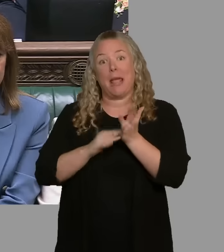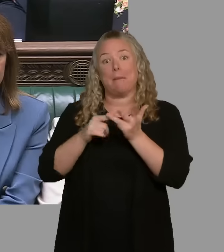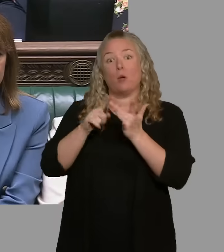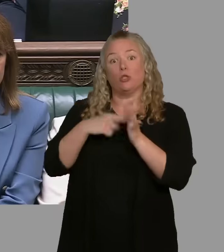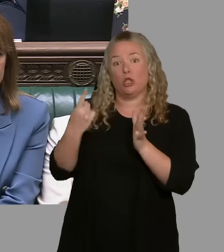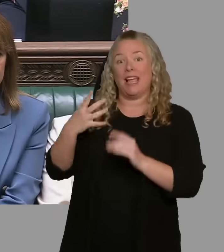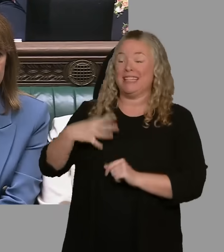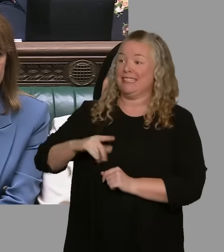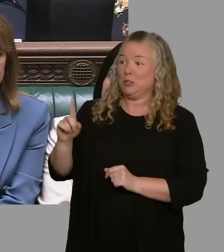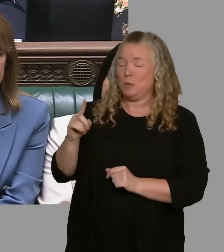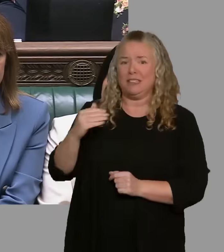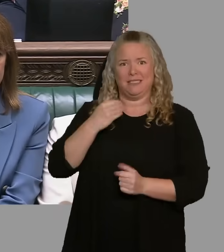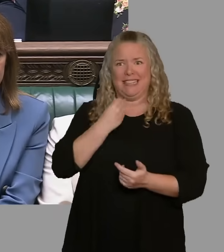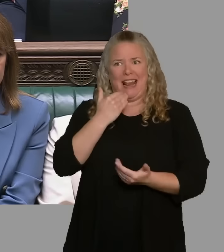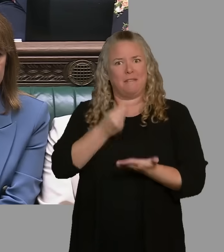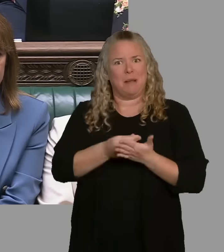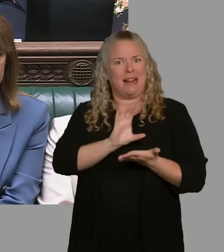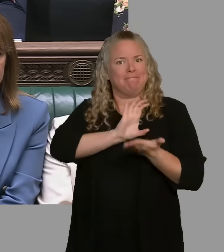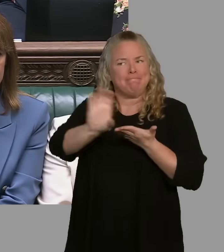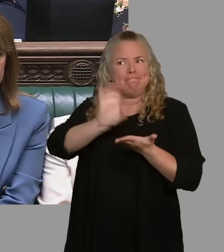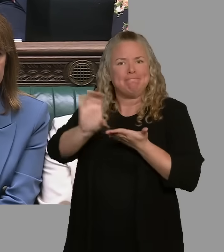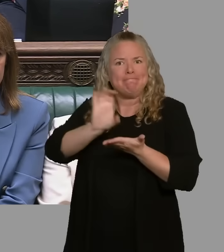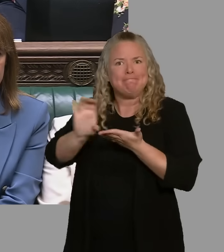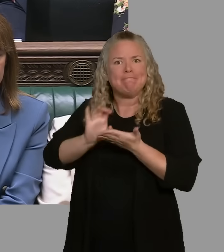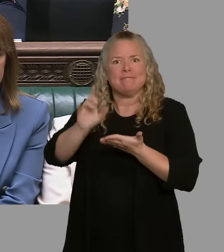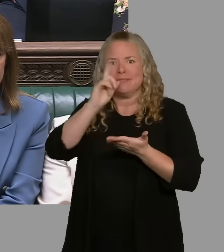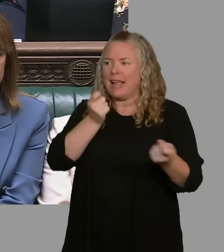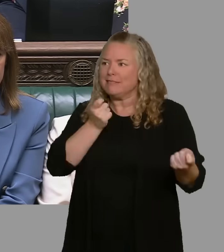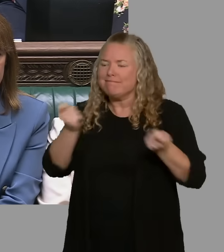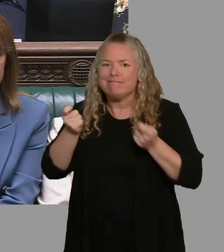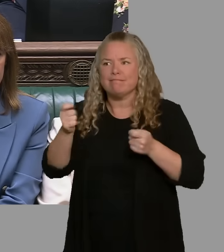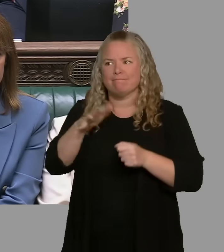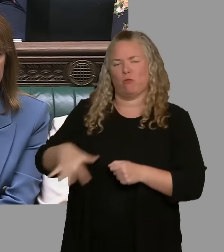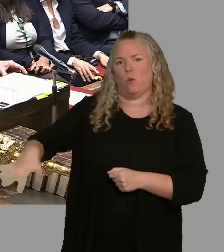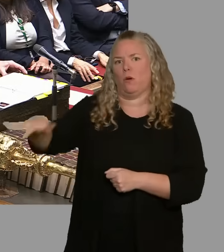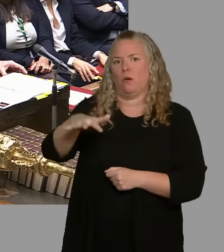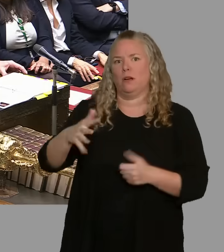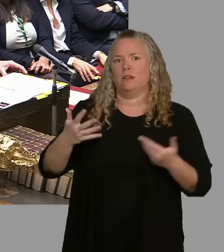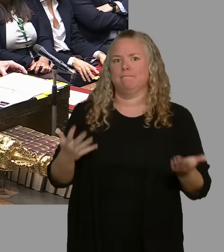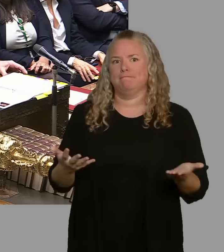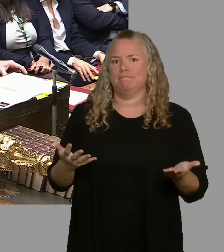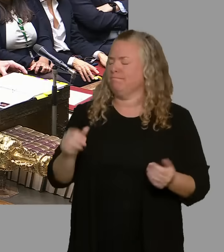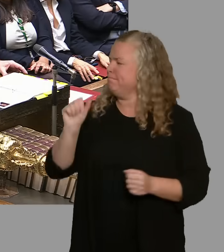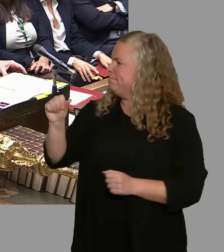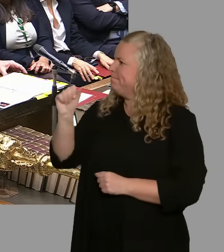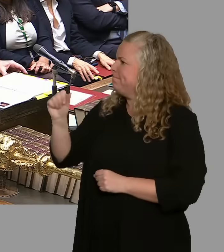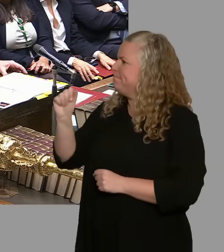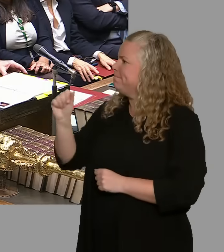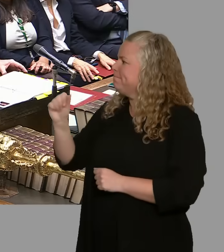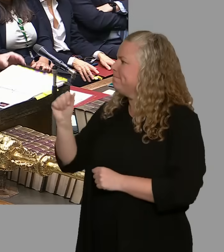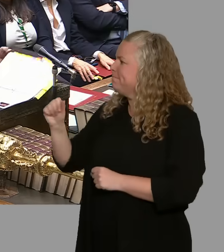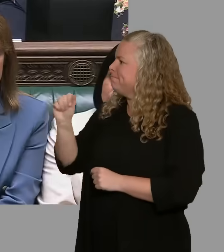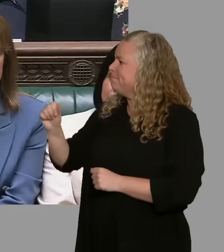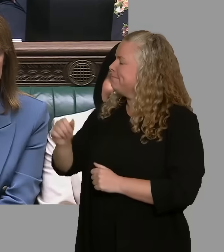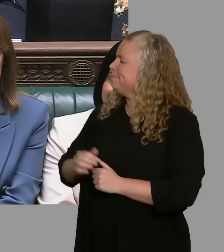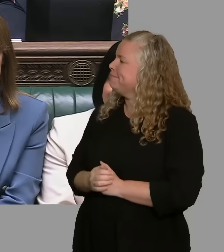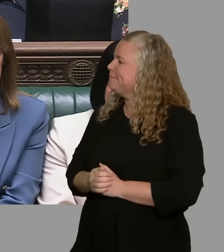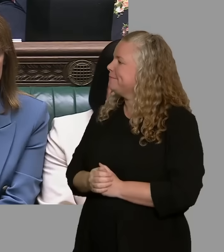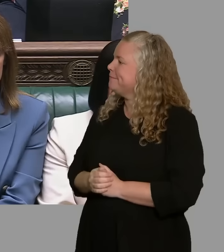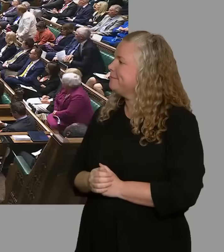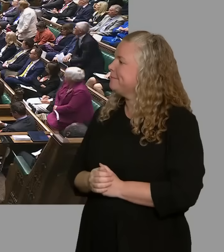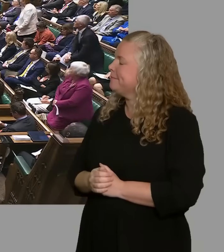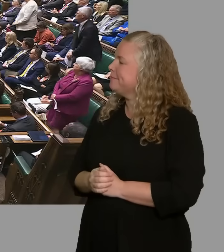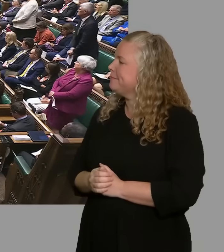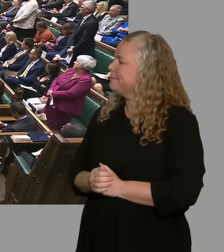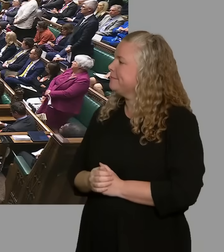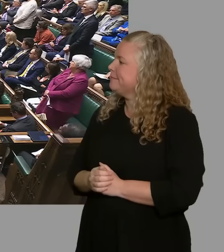Secretary of State for Justice will look into this and take up the suggestion, and I'll arrange for a meeting as soon as possible. Simon